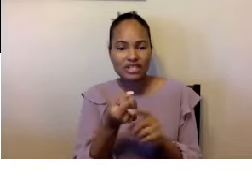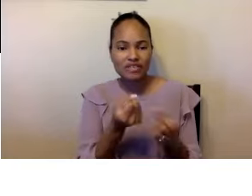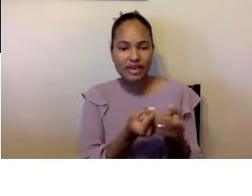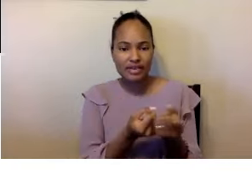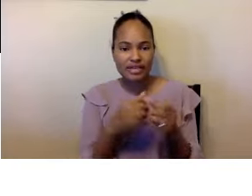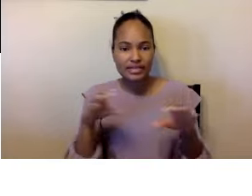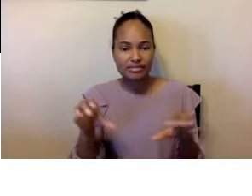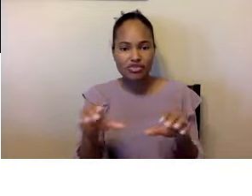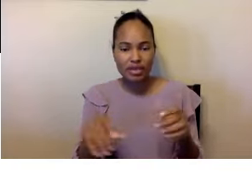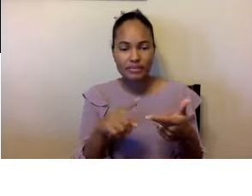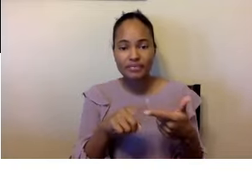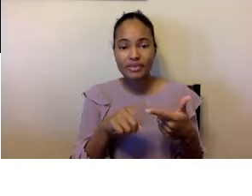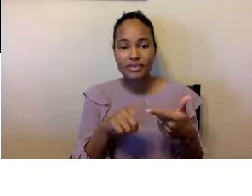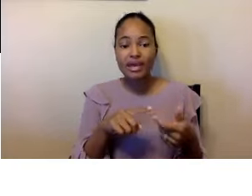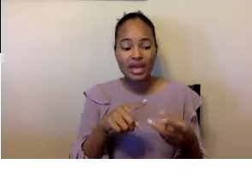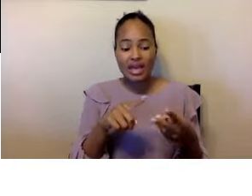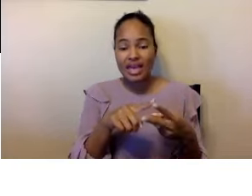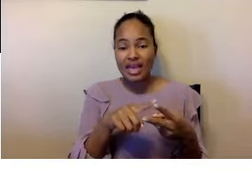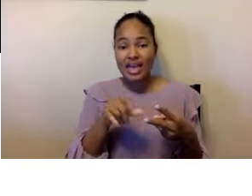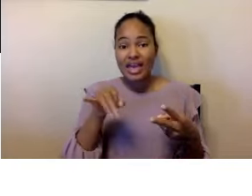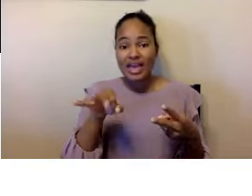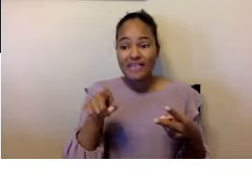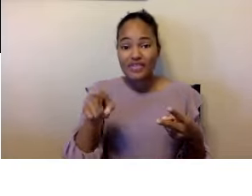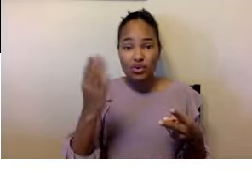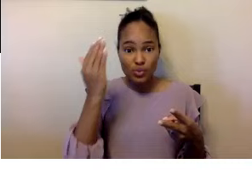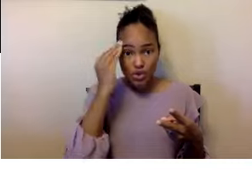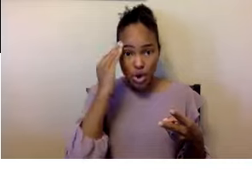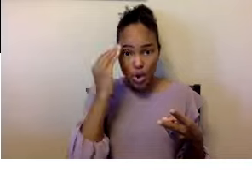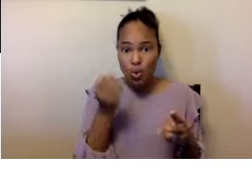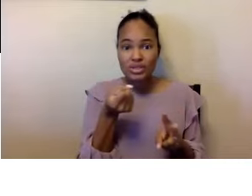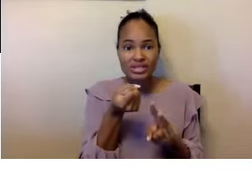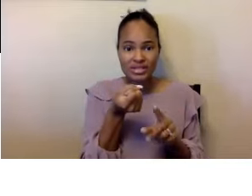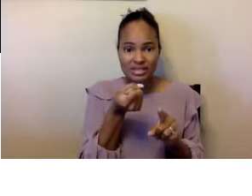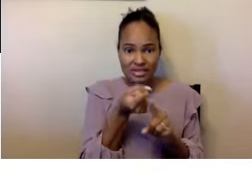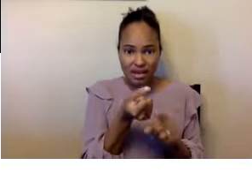If you know of any self-advocacy groups that's out there already,